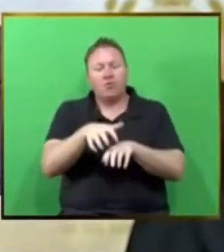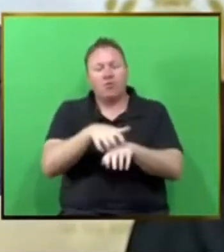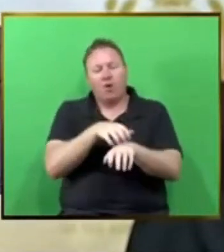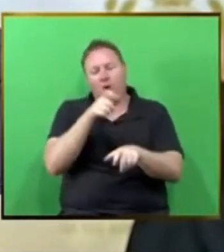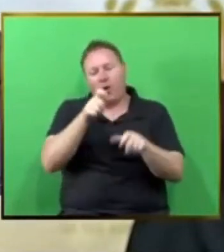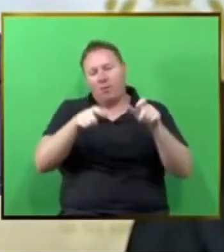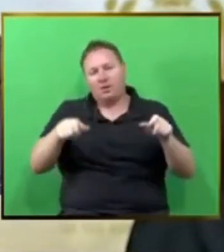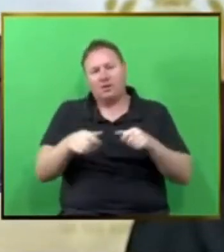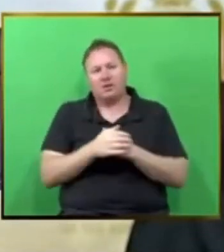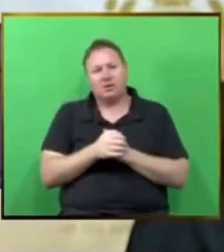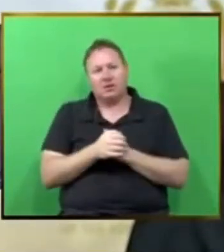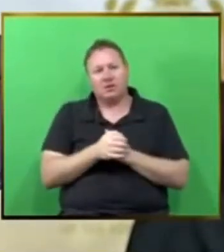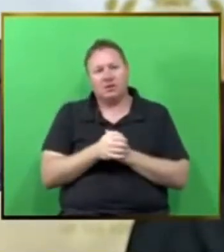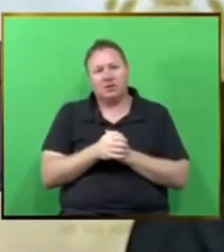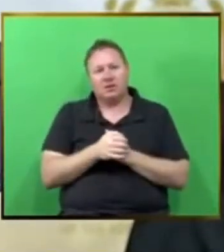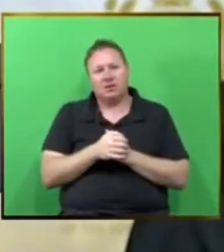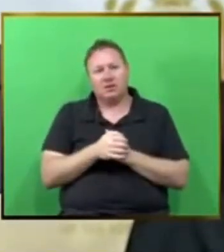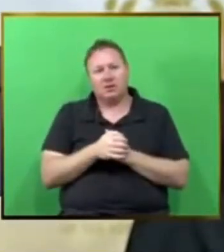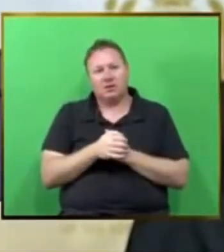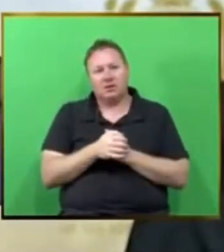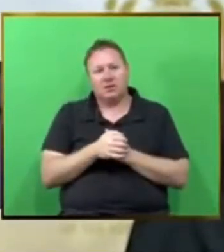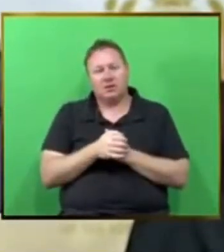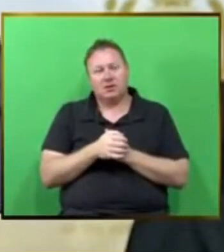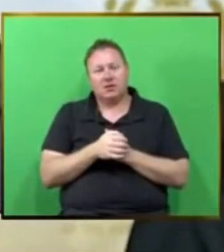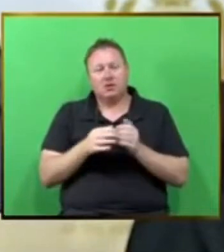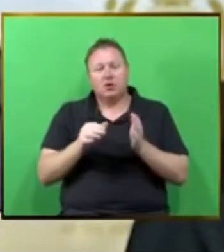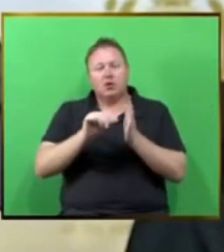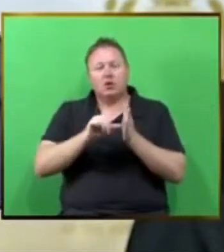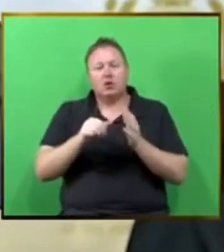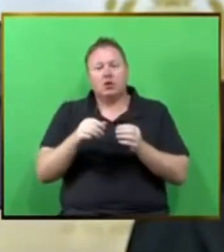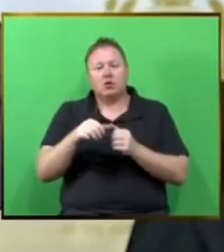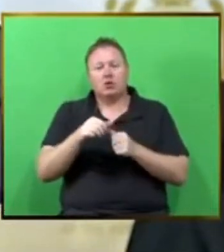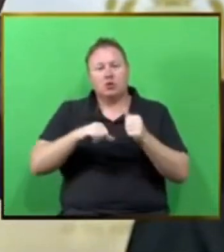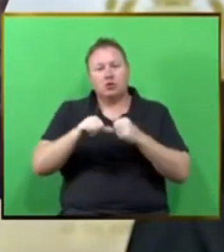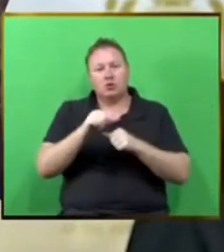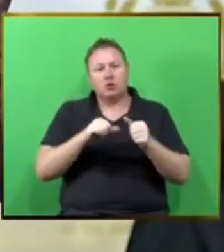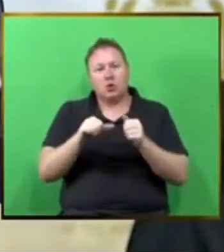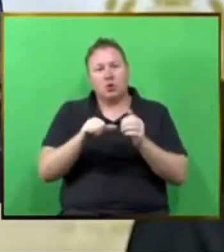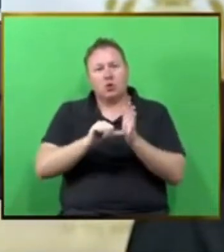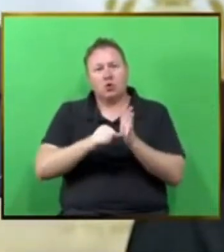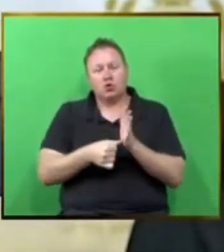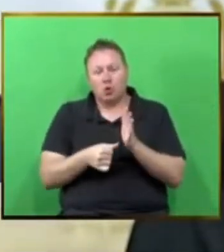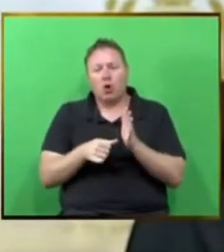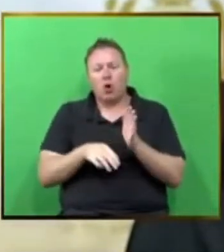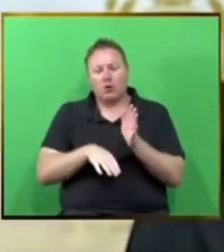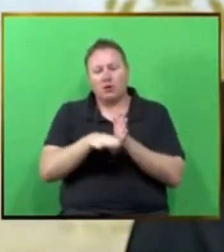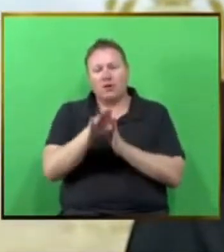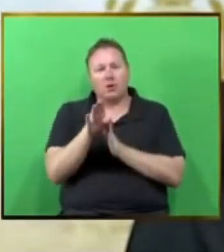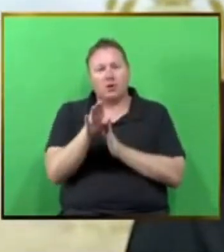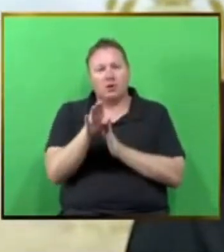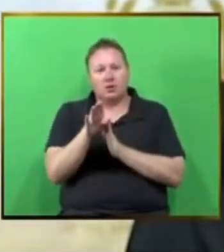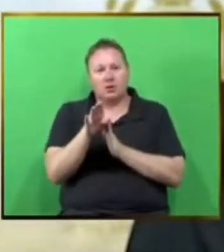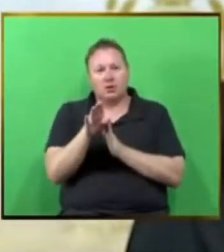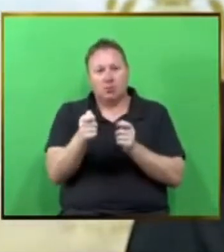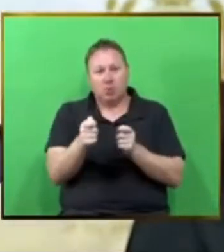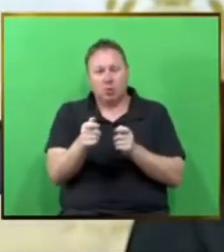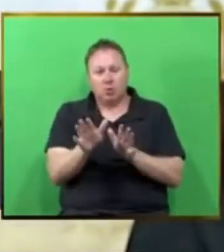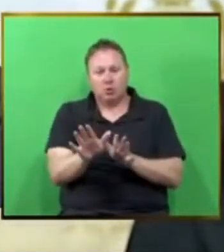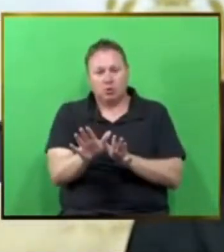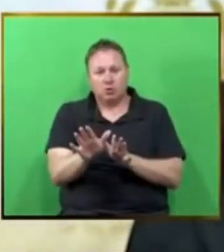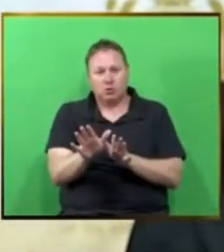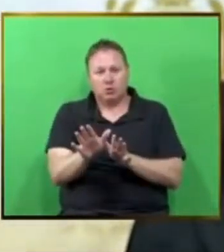access, permanent social grants are increased. Let me just pause and say,